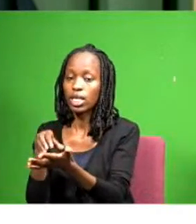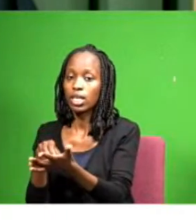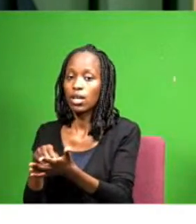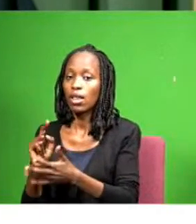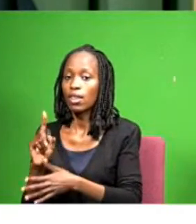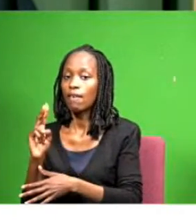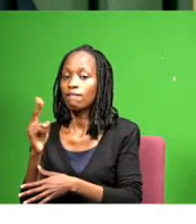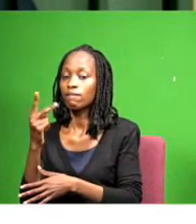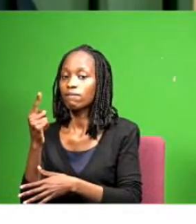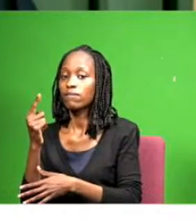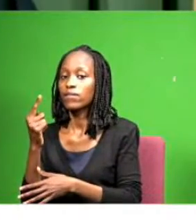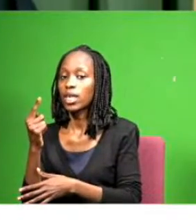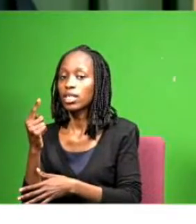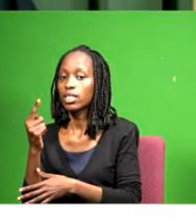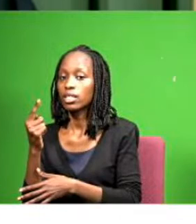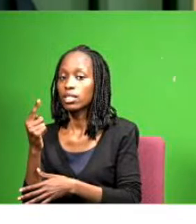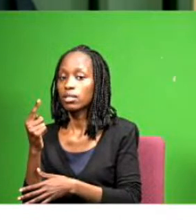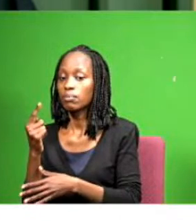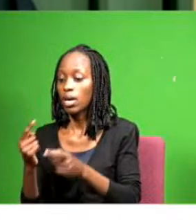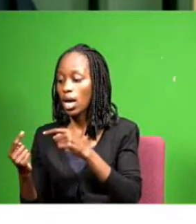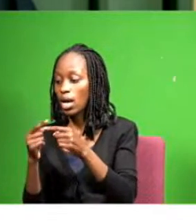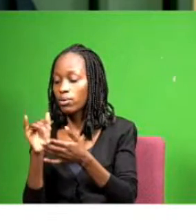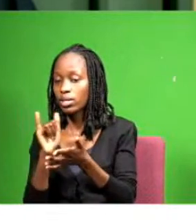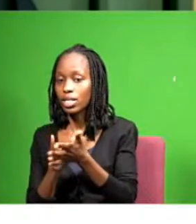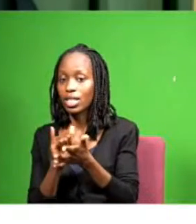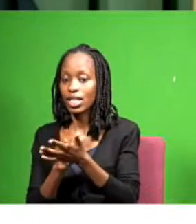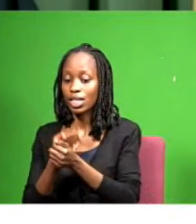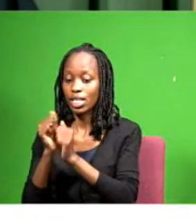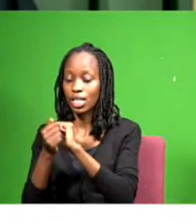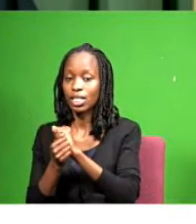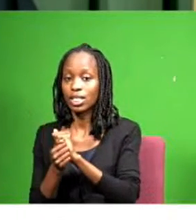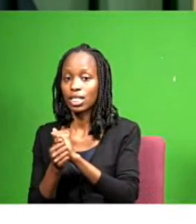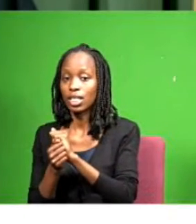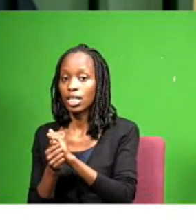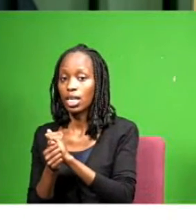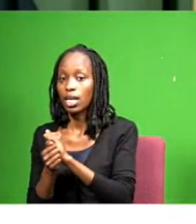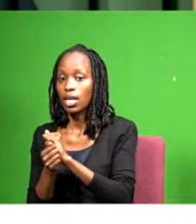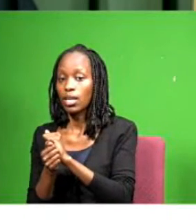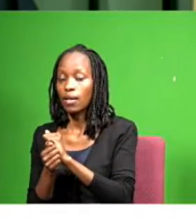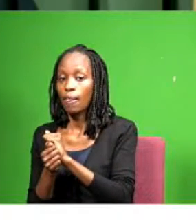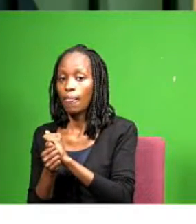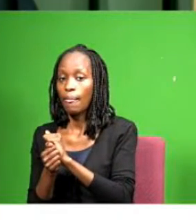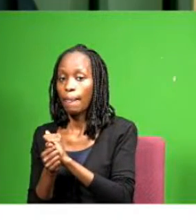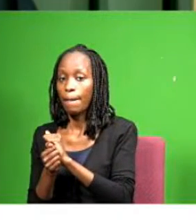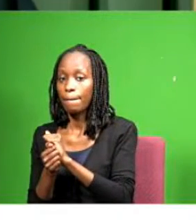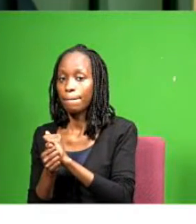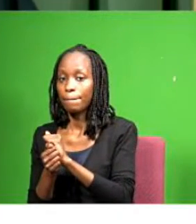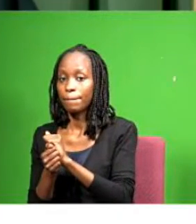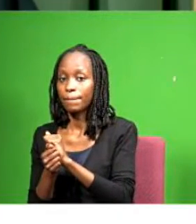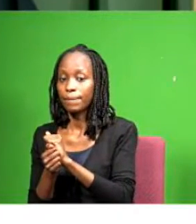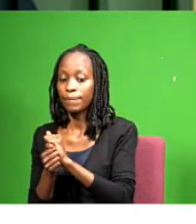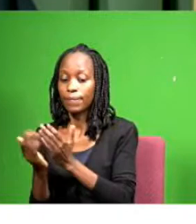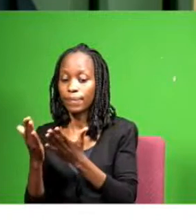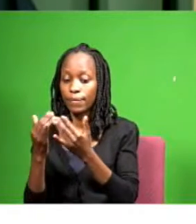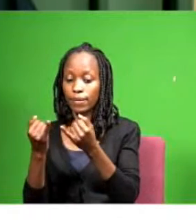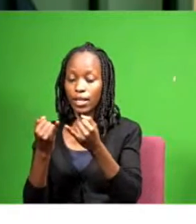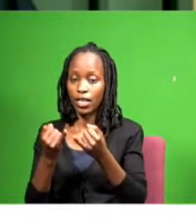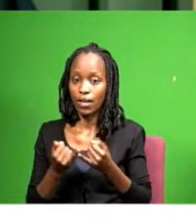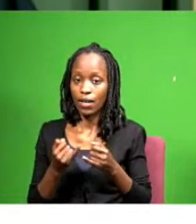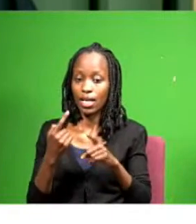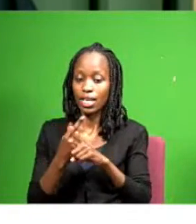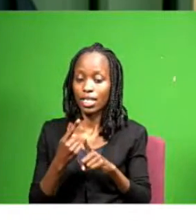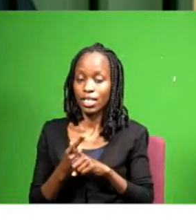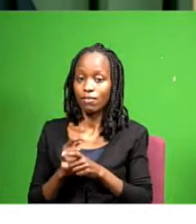first to fifth respondents argued that the amendment bill, though styled as introducing various amendments to